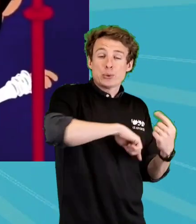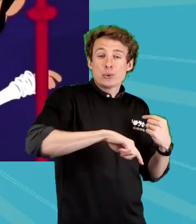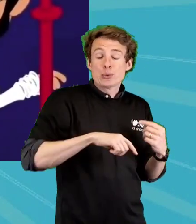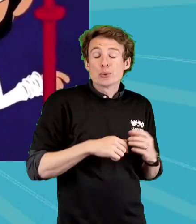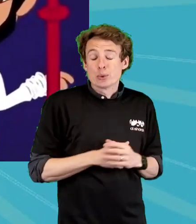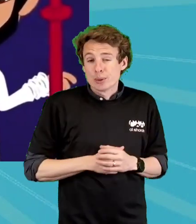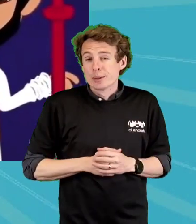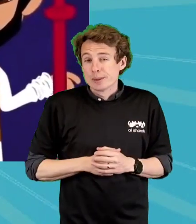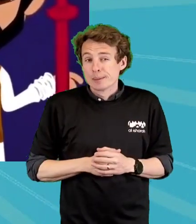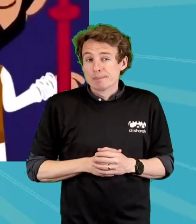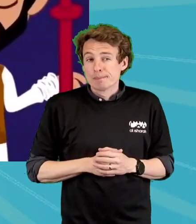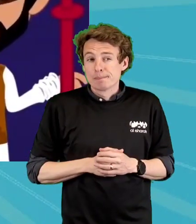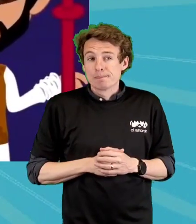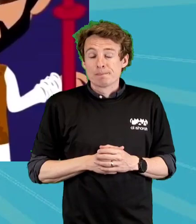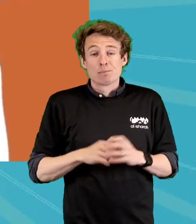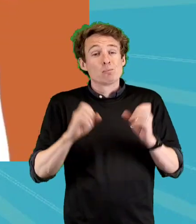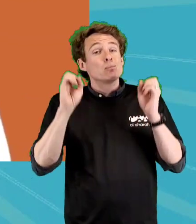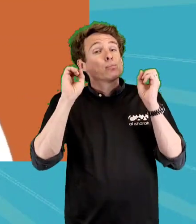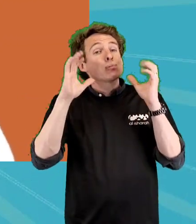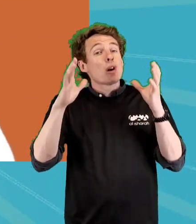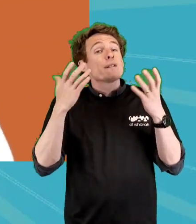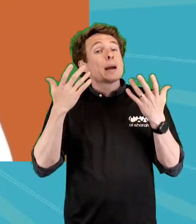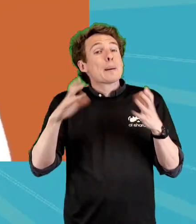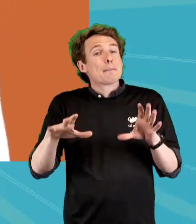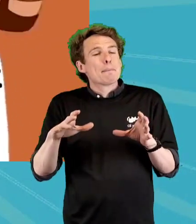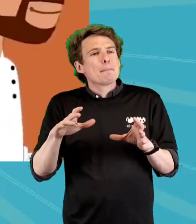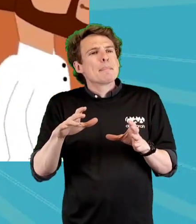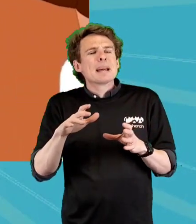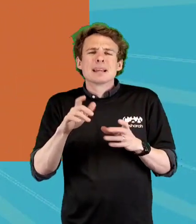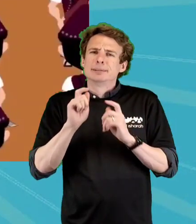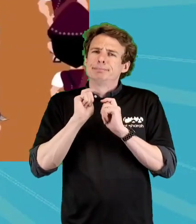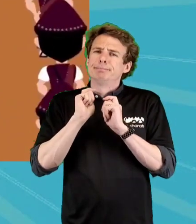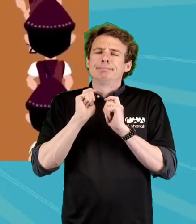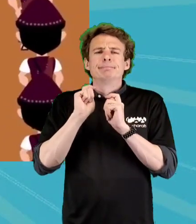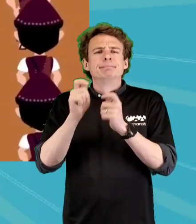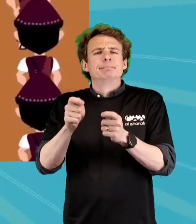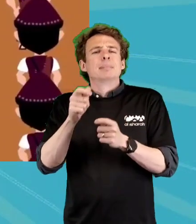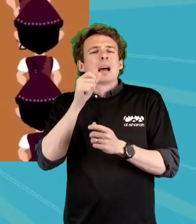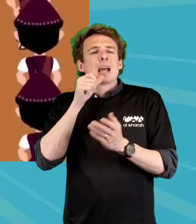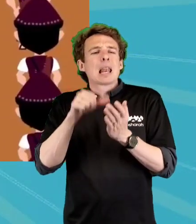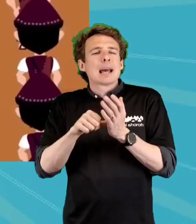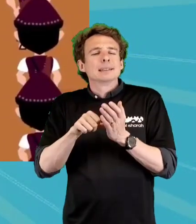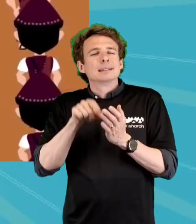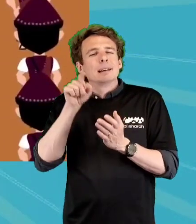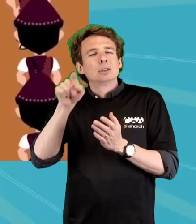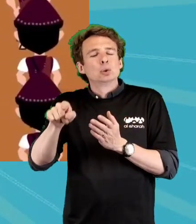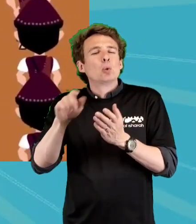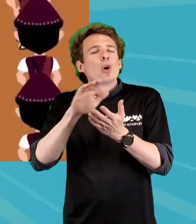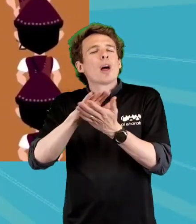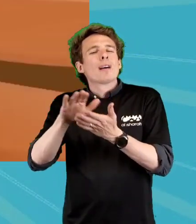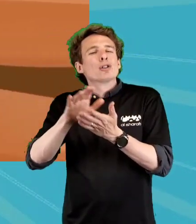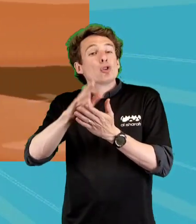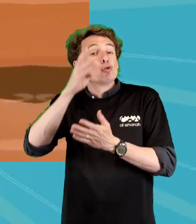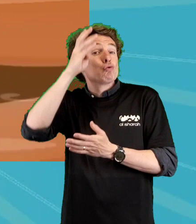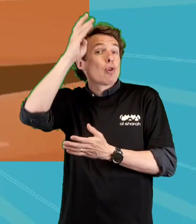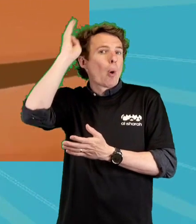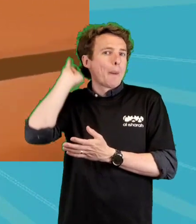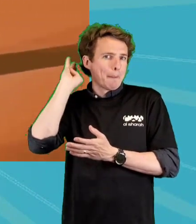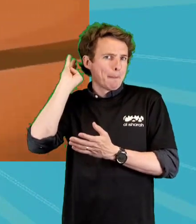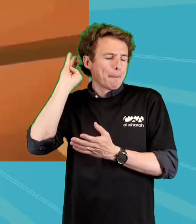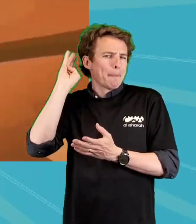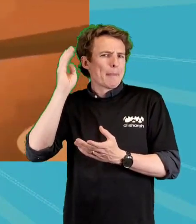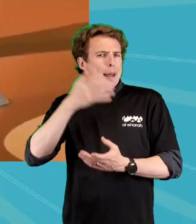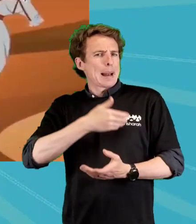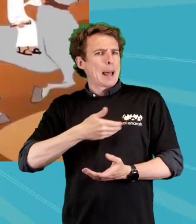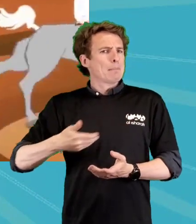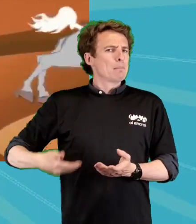Talha became the new ruler. The Prophet sent a letter to the powerful Roman Emperor Heraclius